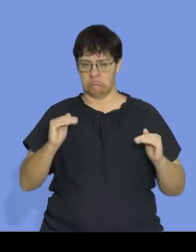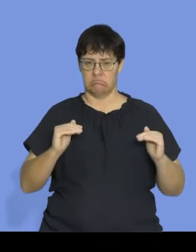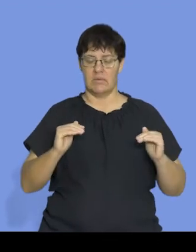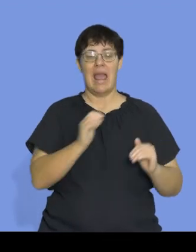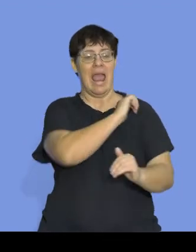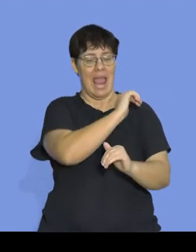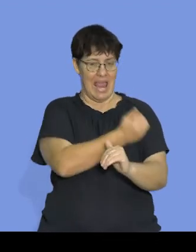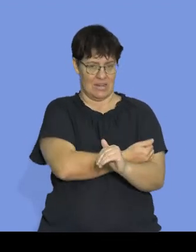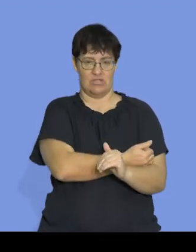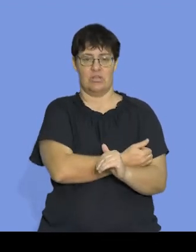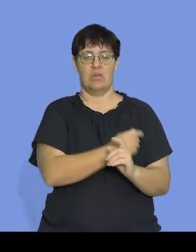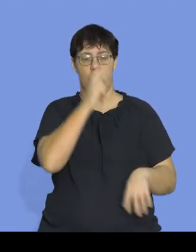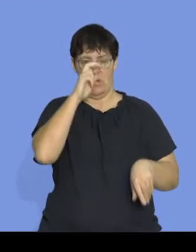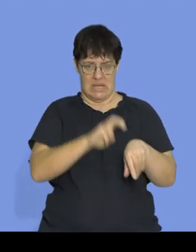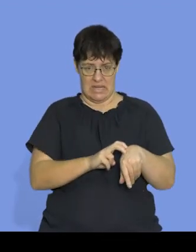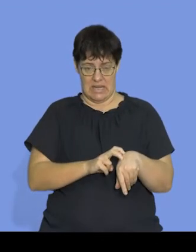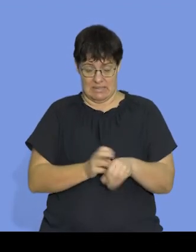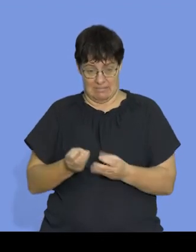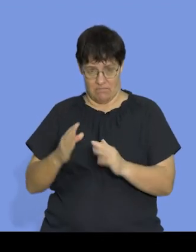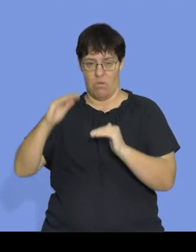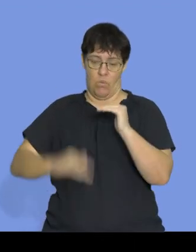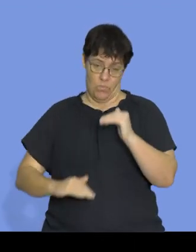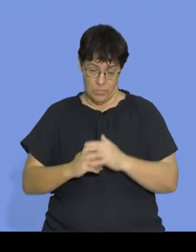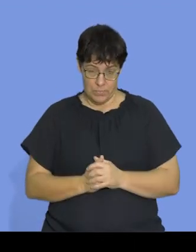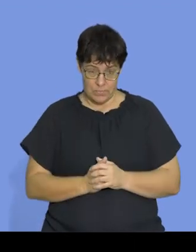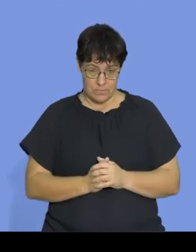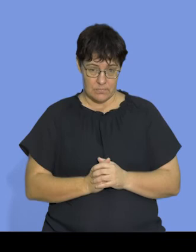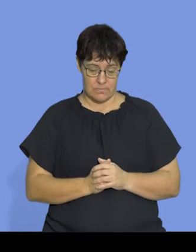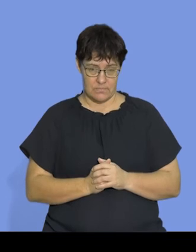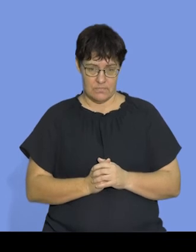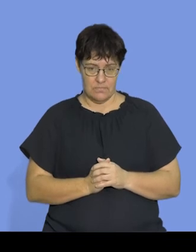energy level than the reactants. Right. So in as far as the